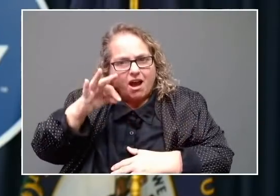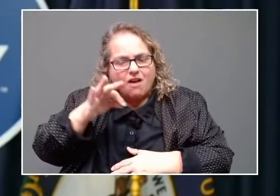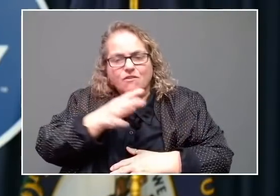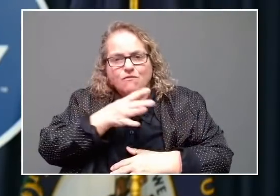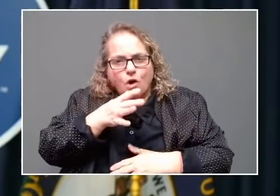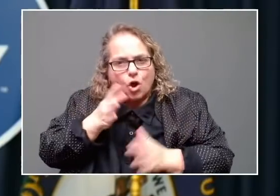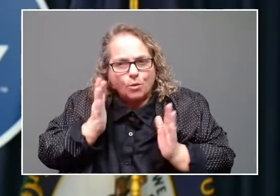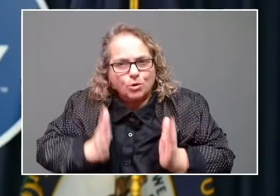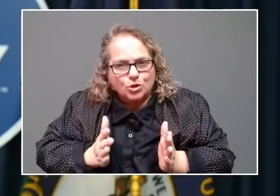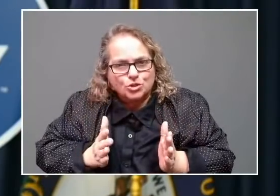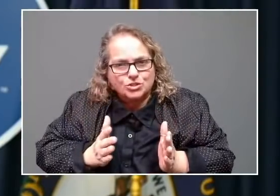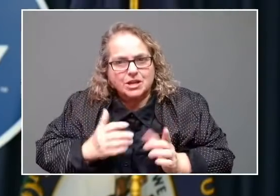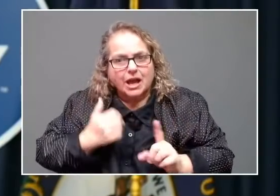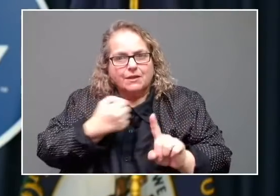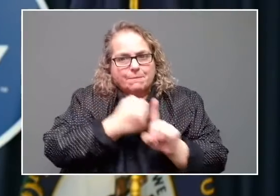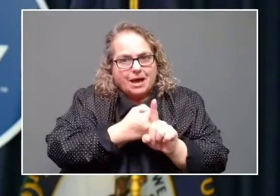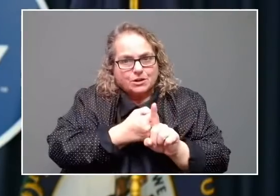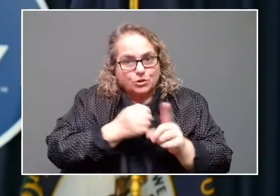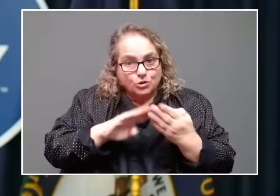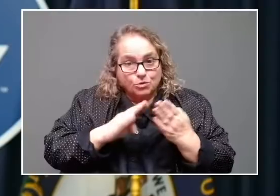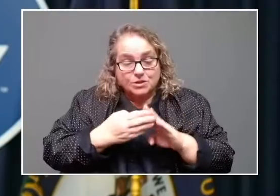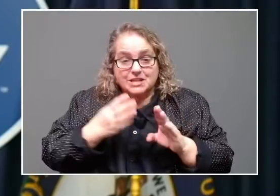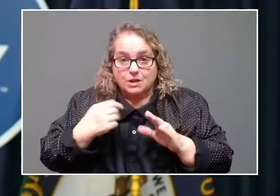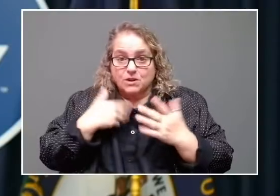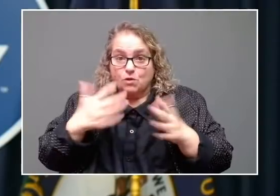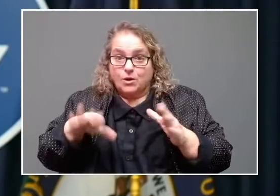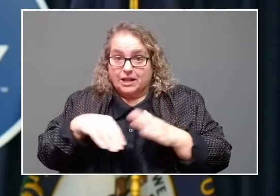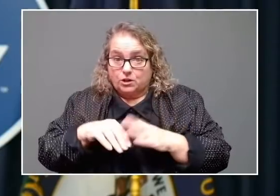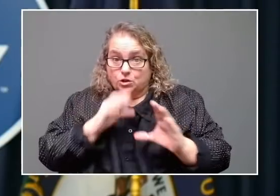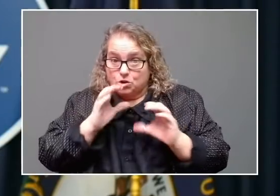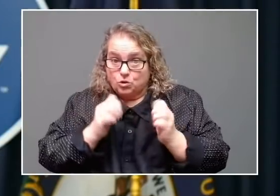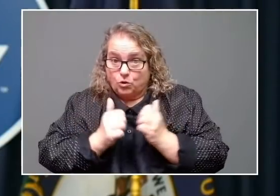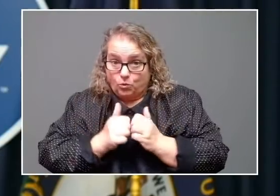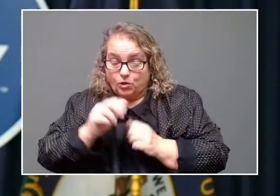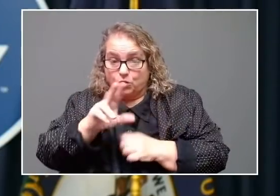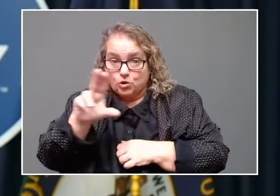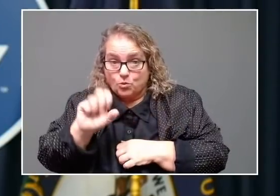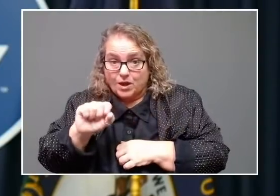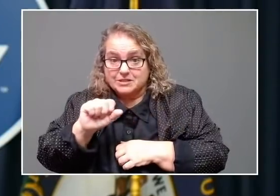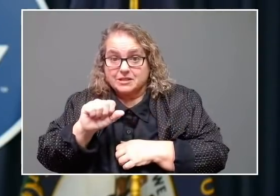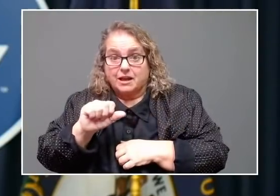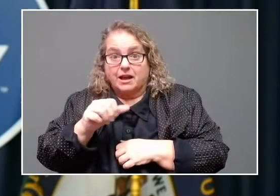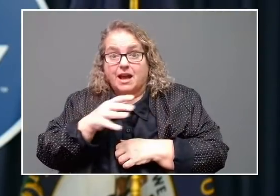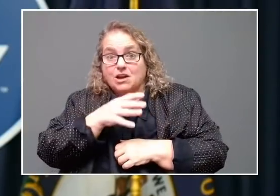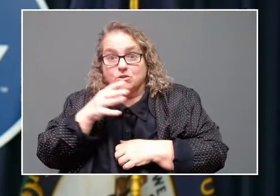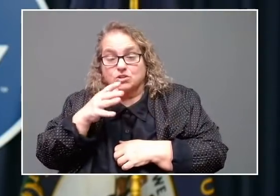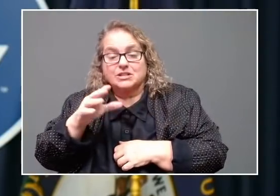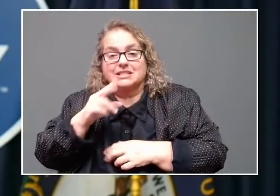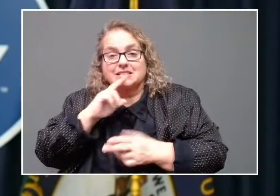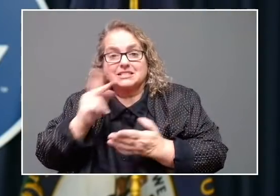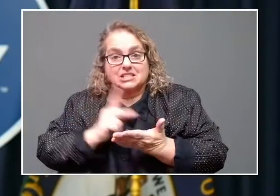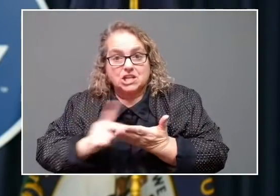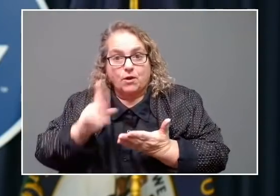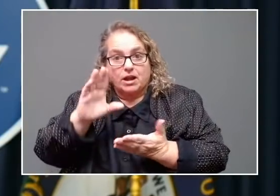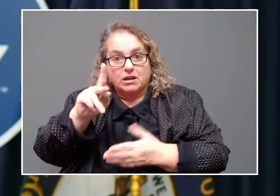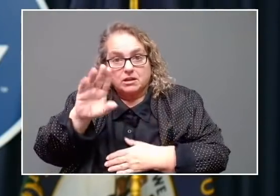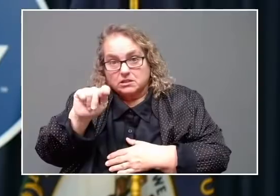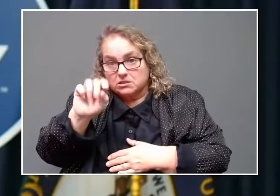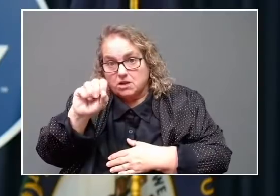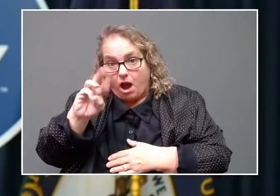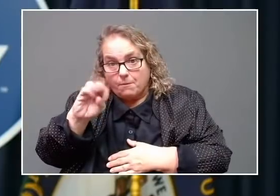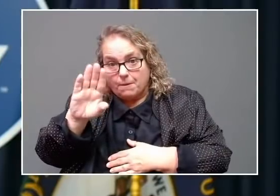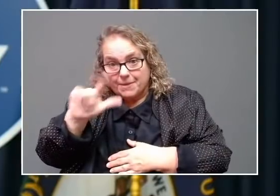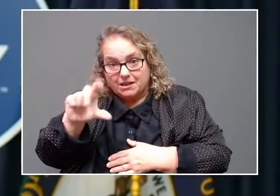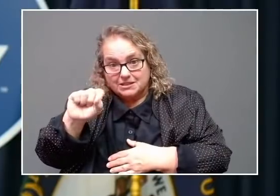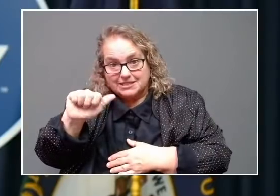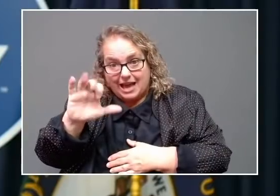we have been in communication regarding these assessments with U.S. Agriculture Secretary Tom Vilsack's office. I'm happy to announce